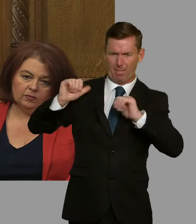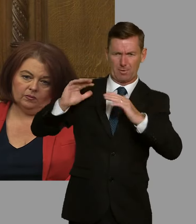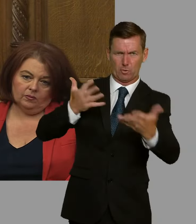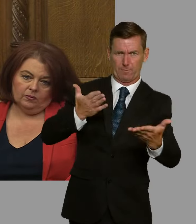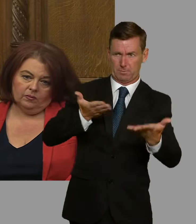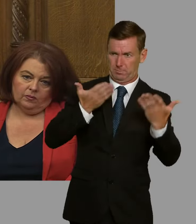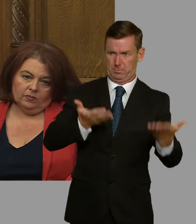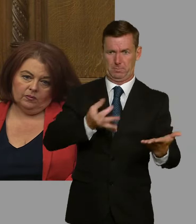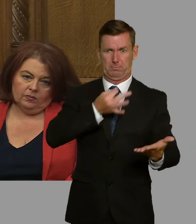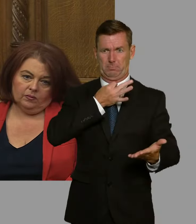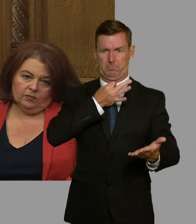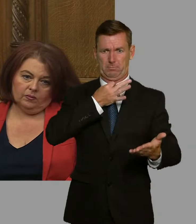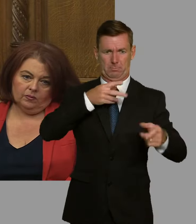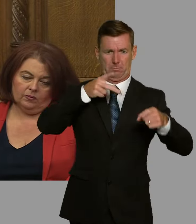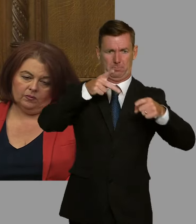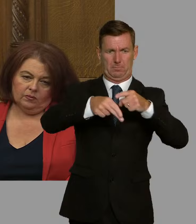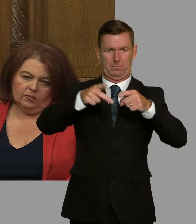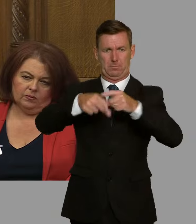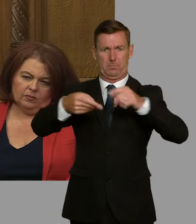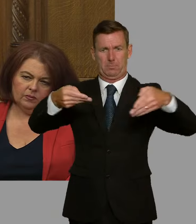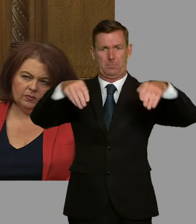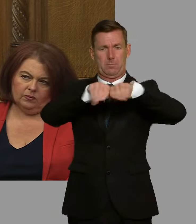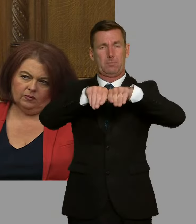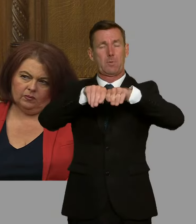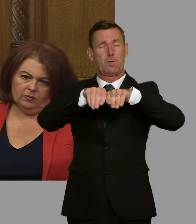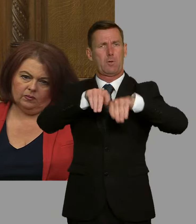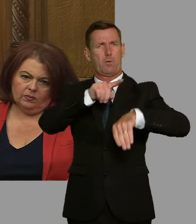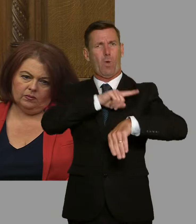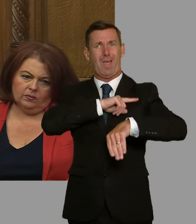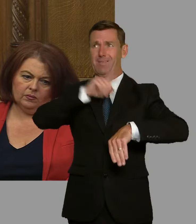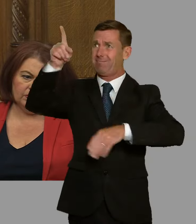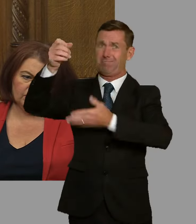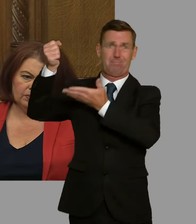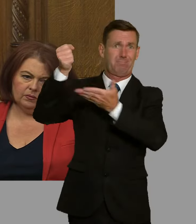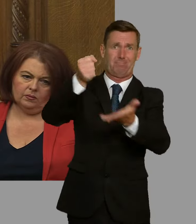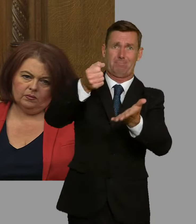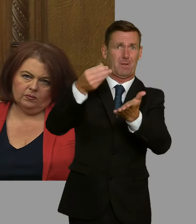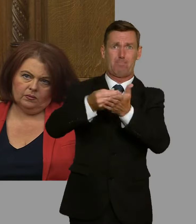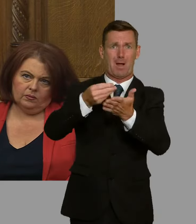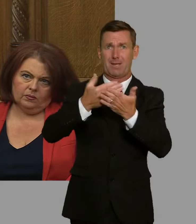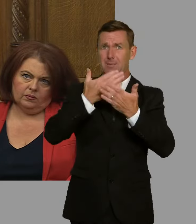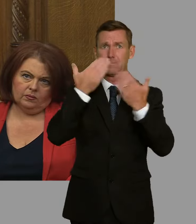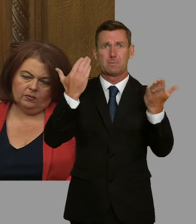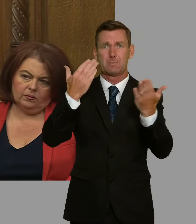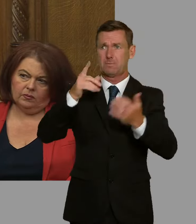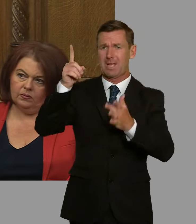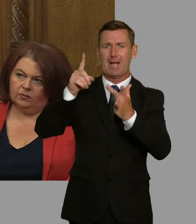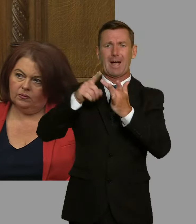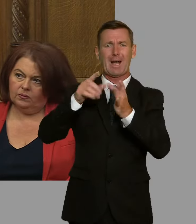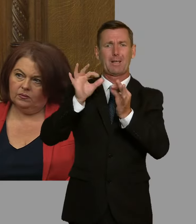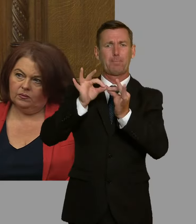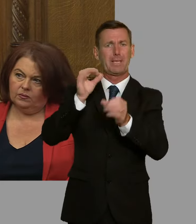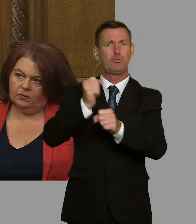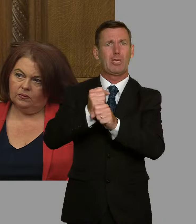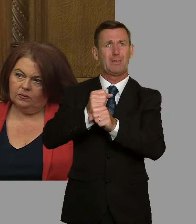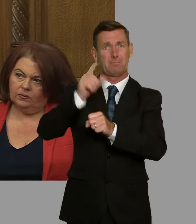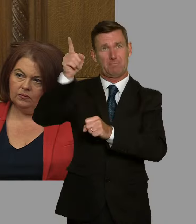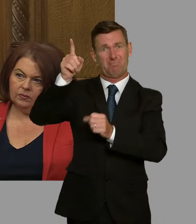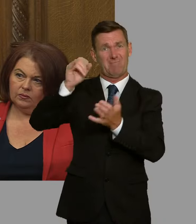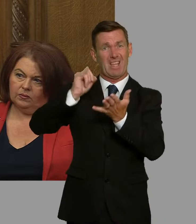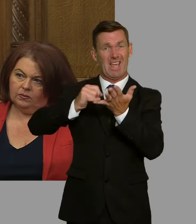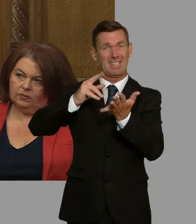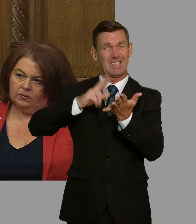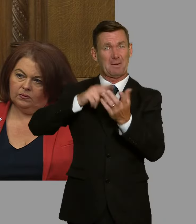to chronic underfunding of IGBs by the SNP government. Does the Prime Minister agree that facilities